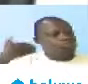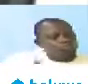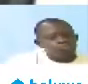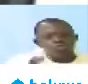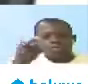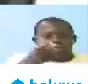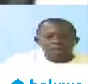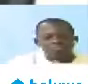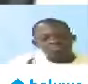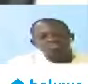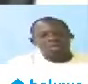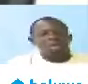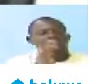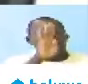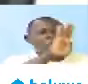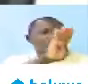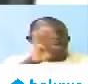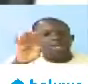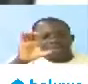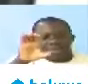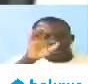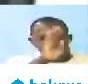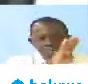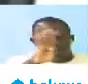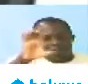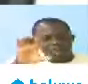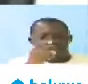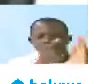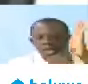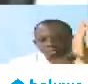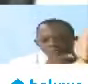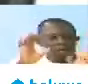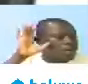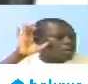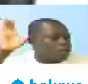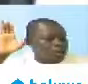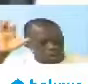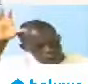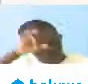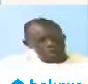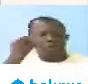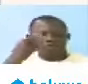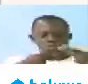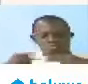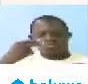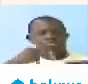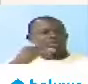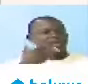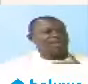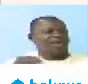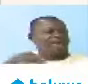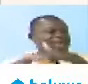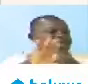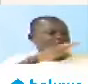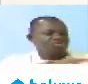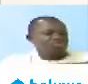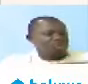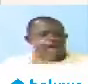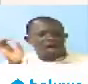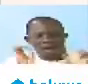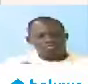to a time, up to a level whereby I listen to the BBC and I understand their news. Nana manda karambundo. I've never been to school,